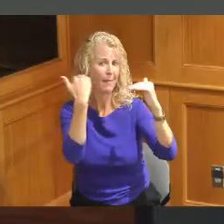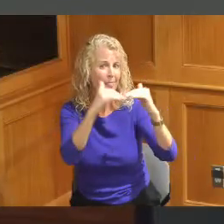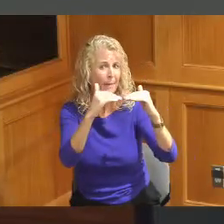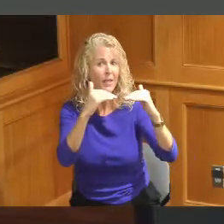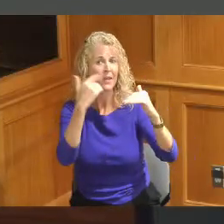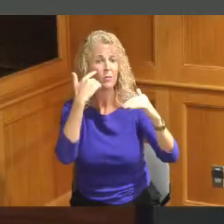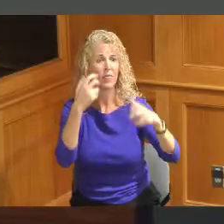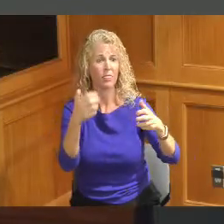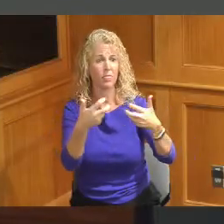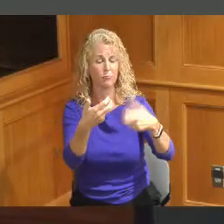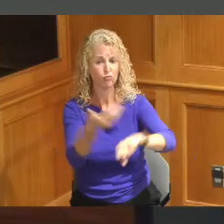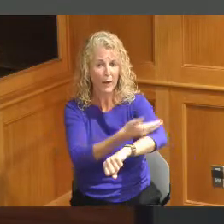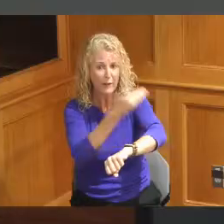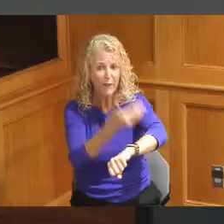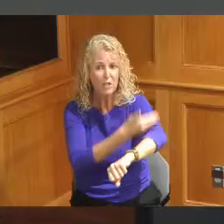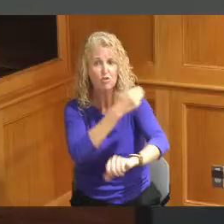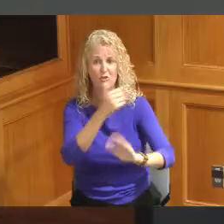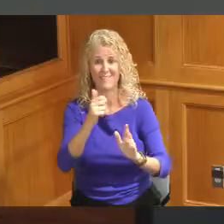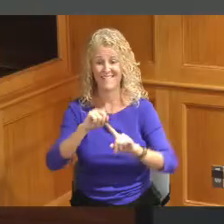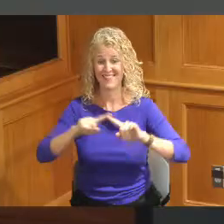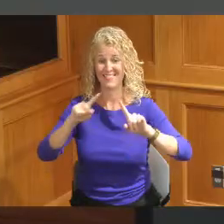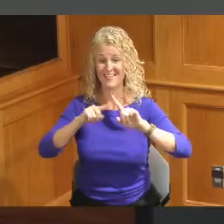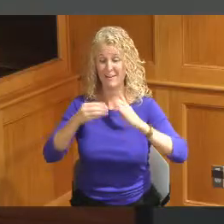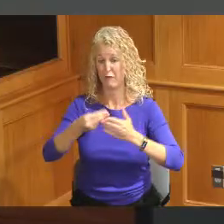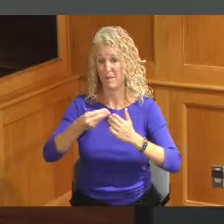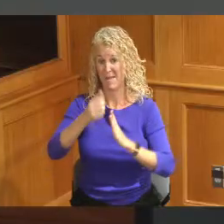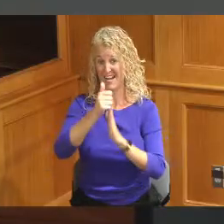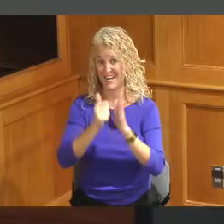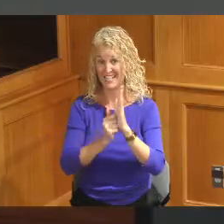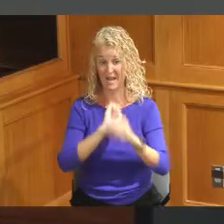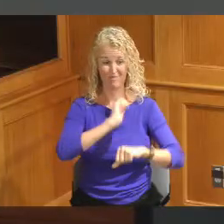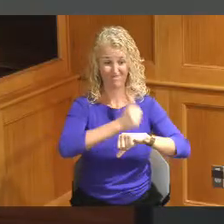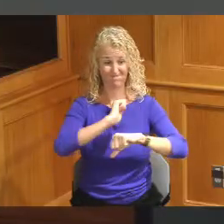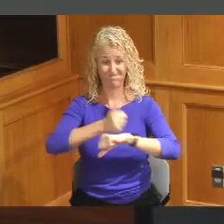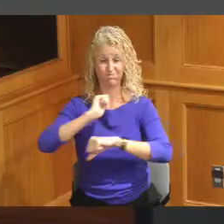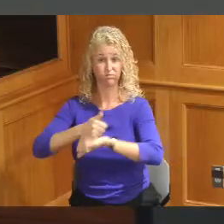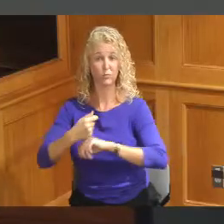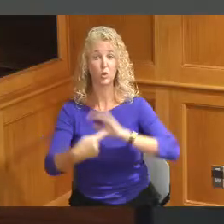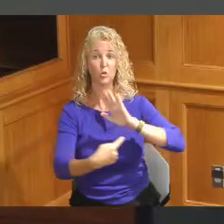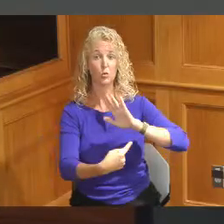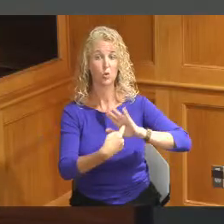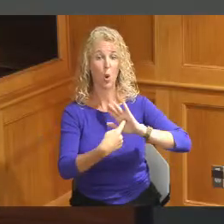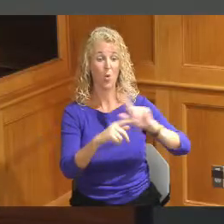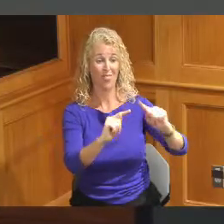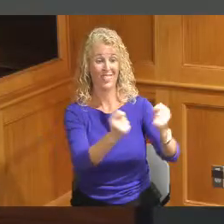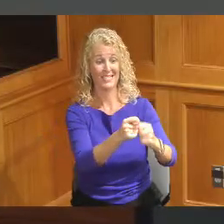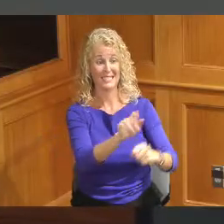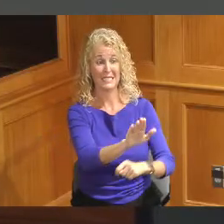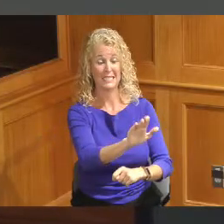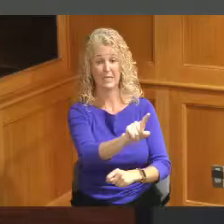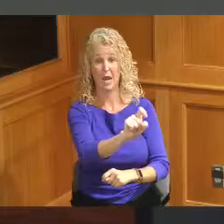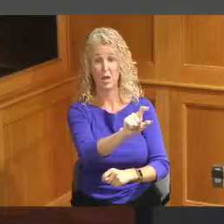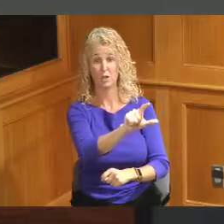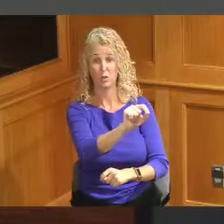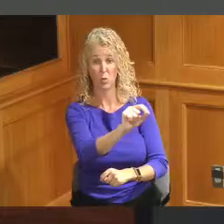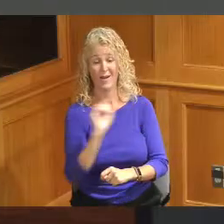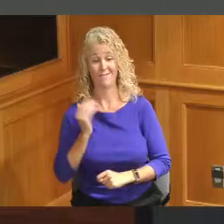renovation project, how the accounts are structured to capture the team's 120 million, the county's